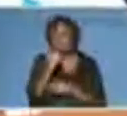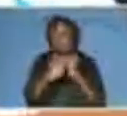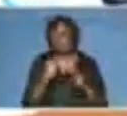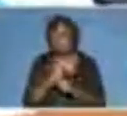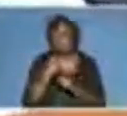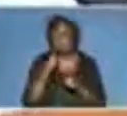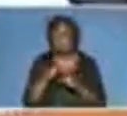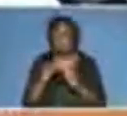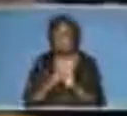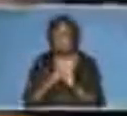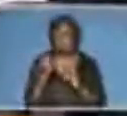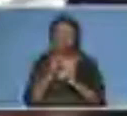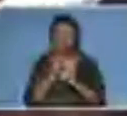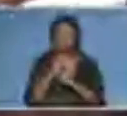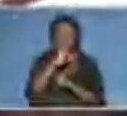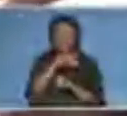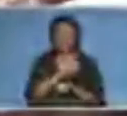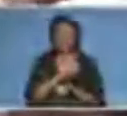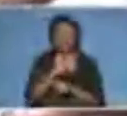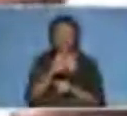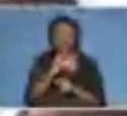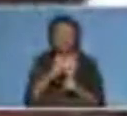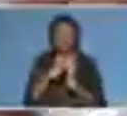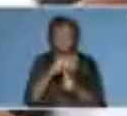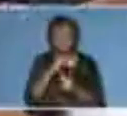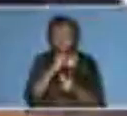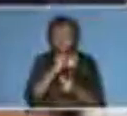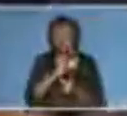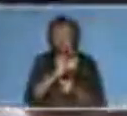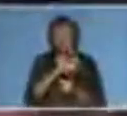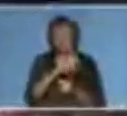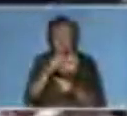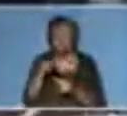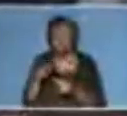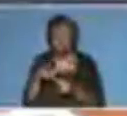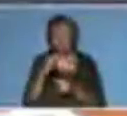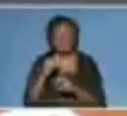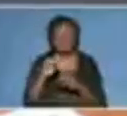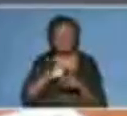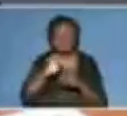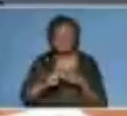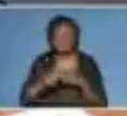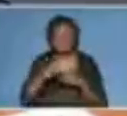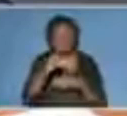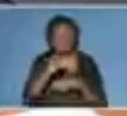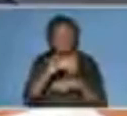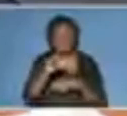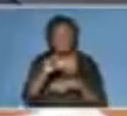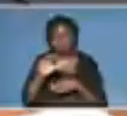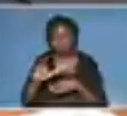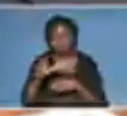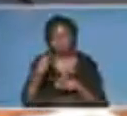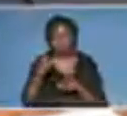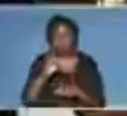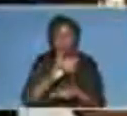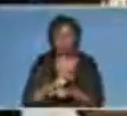1st, 2022 and expires June 20th, 2025. Union President Montgomery Miller says the deal includes a